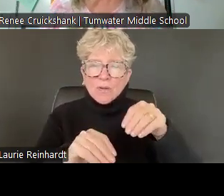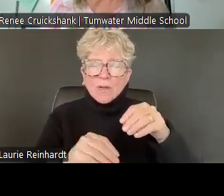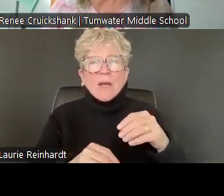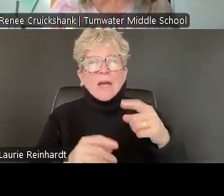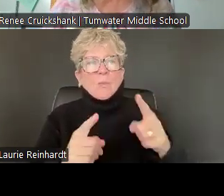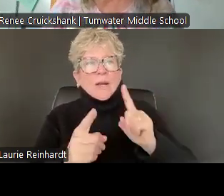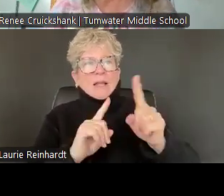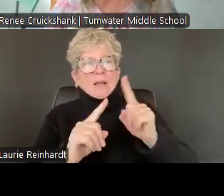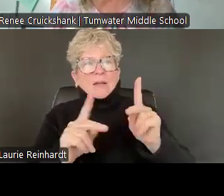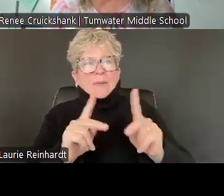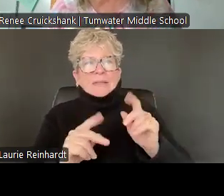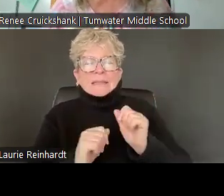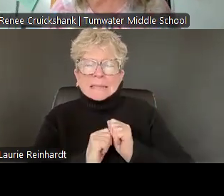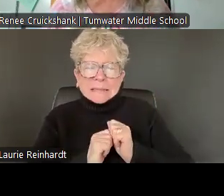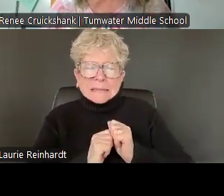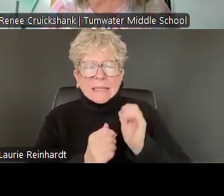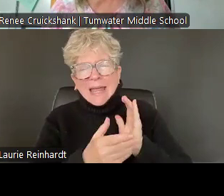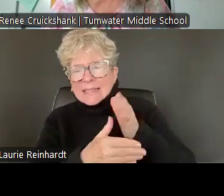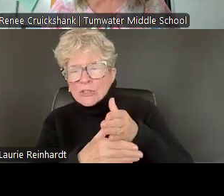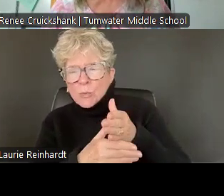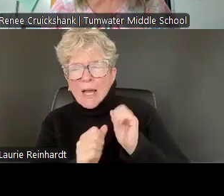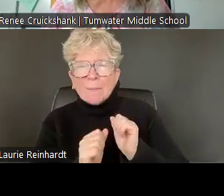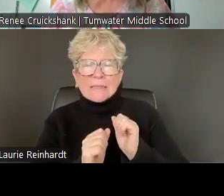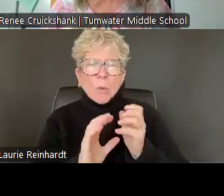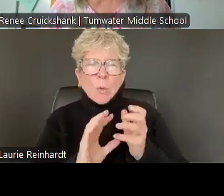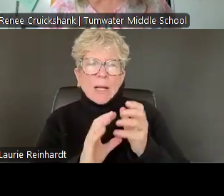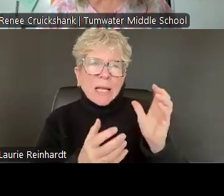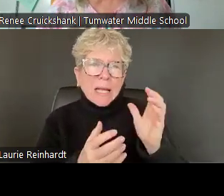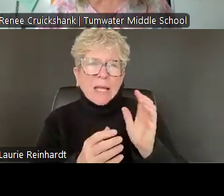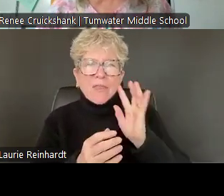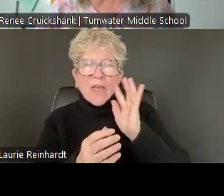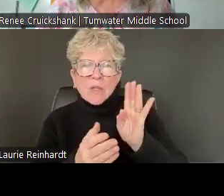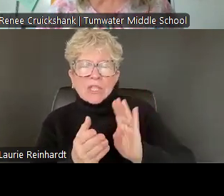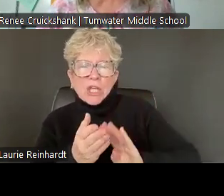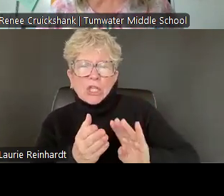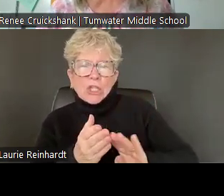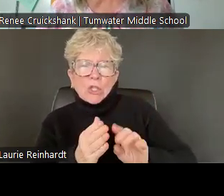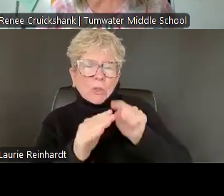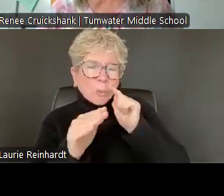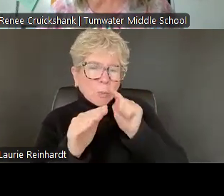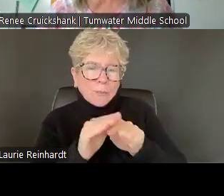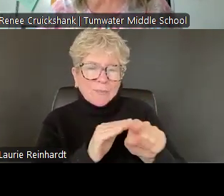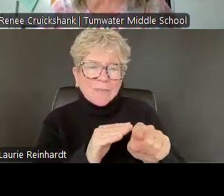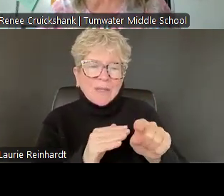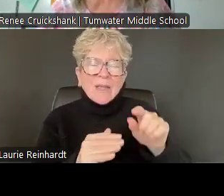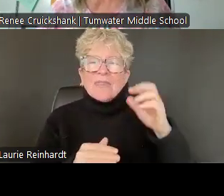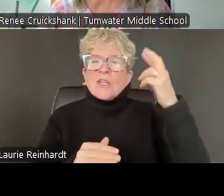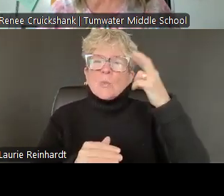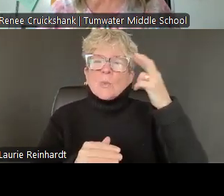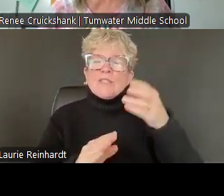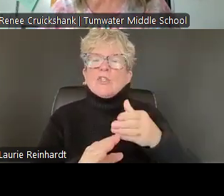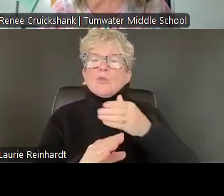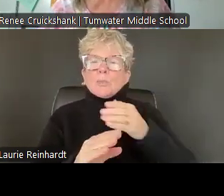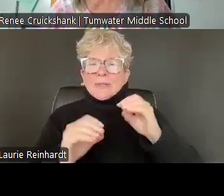say, well, but then it's disruptive, or then they use that as an excuse. That's why you pre-teach. That's why, just